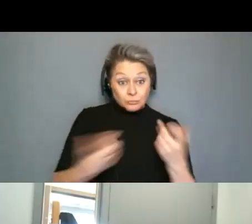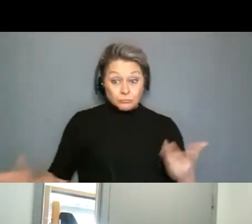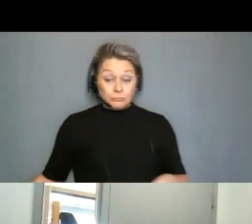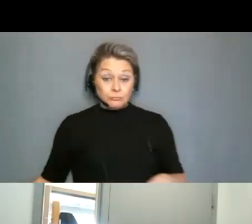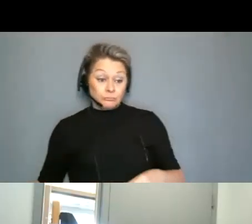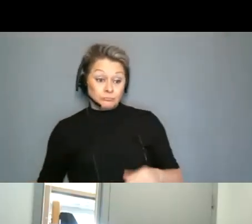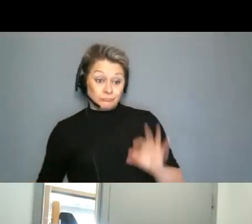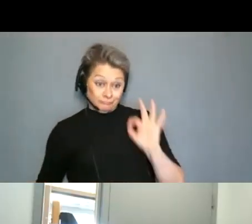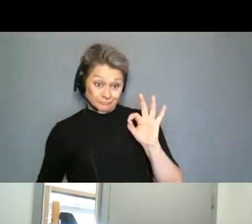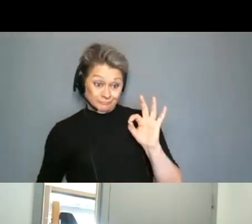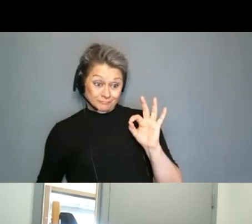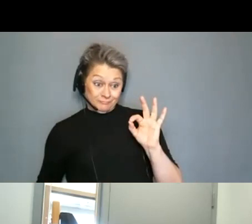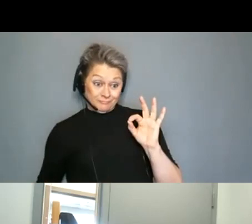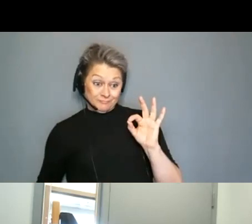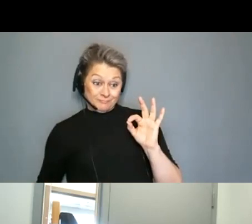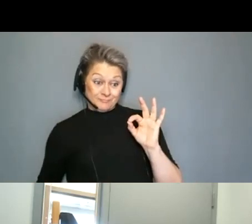Everybody good?